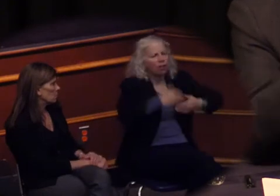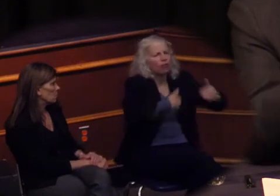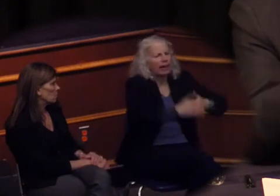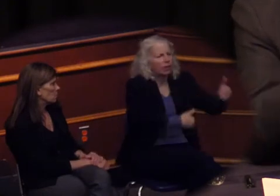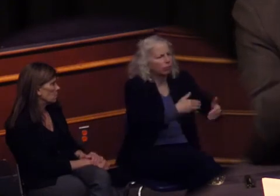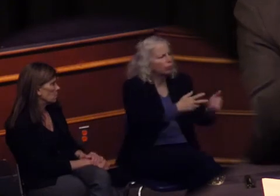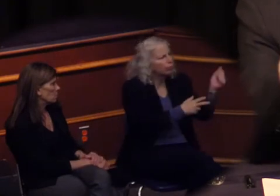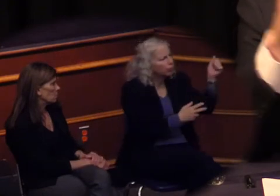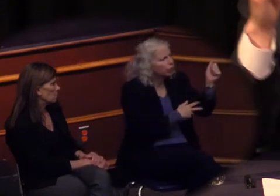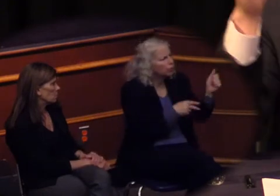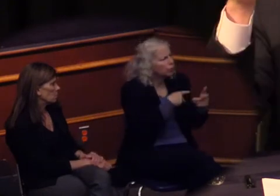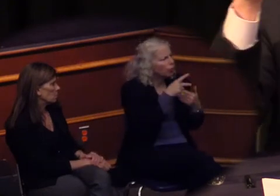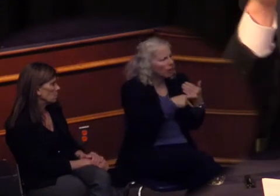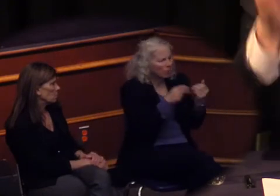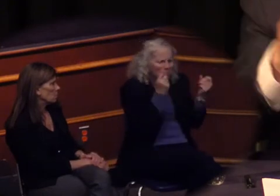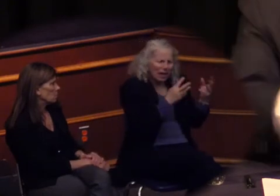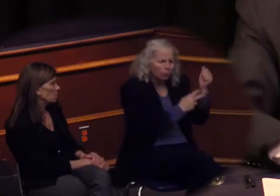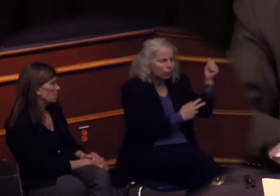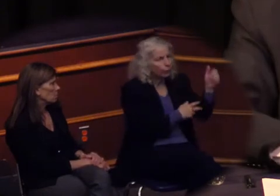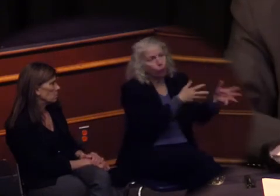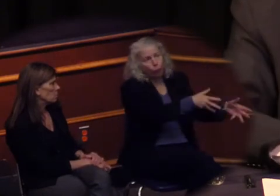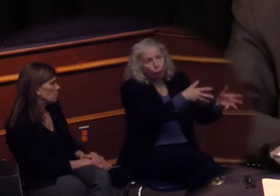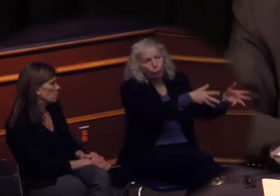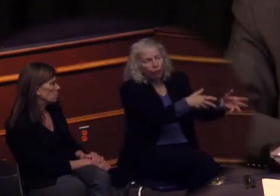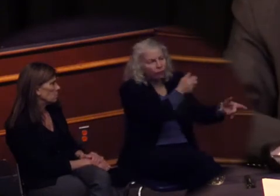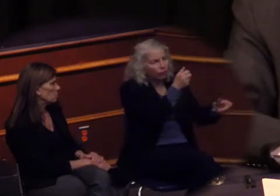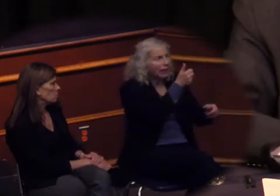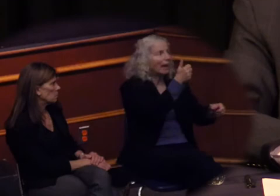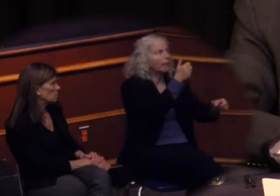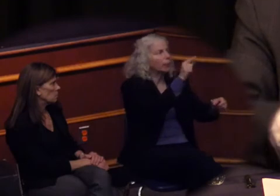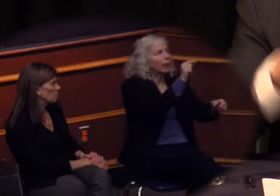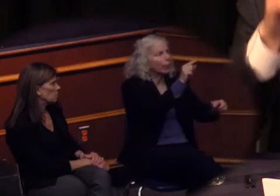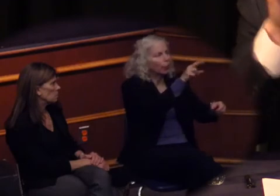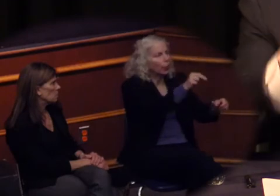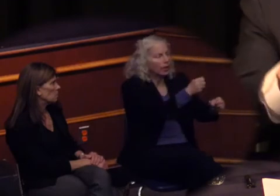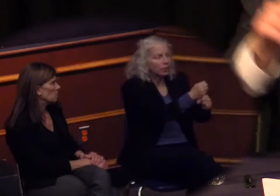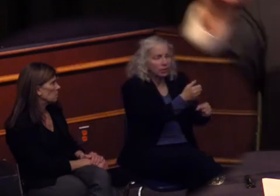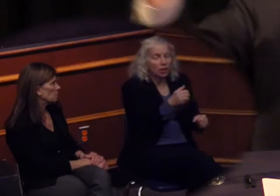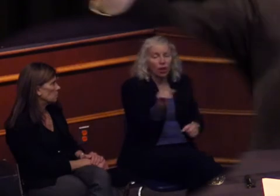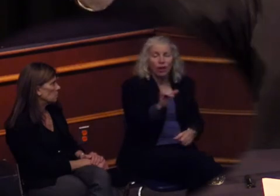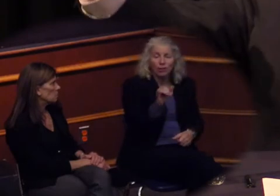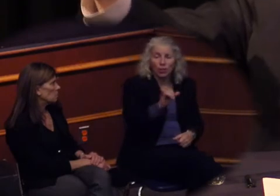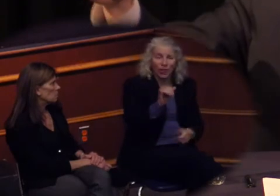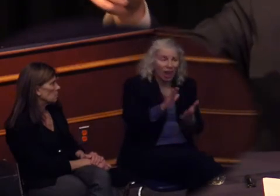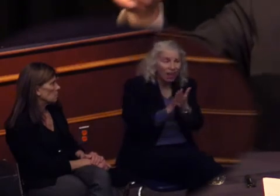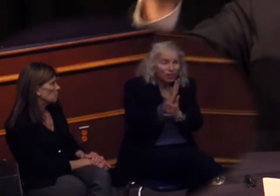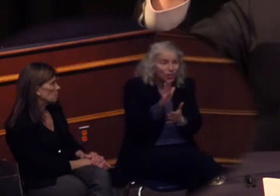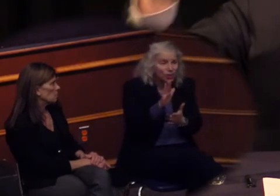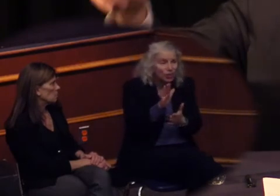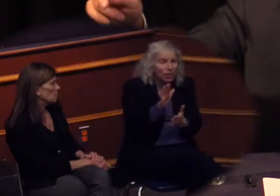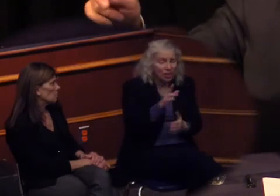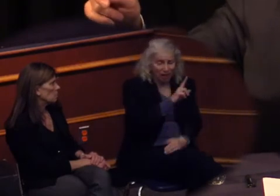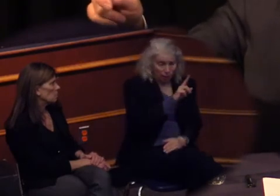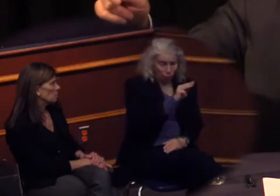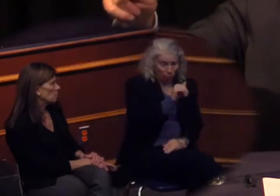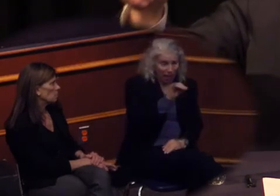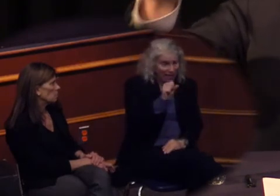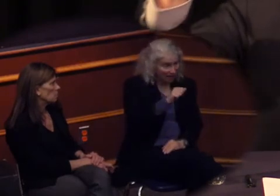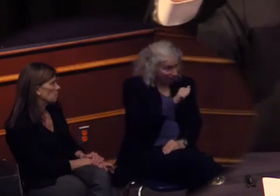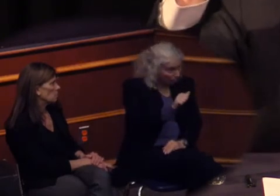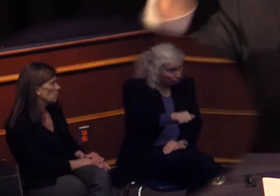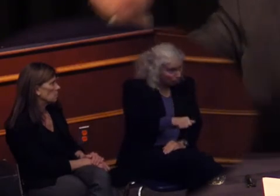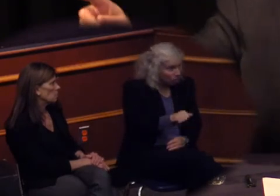neglected for decades. In our higher education institutions where we made investments, I was at UMass Amherst